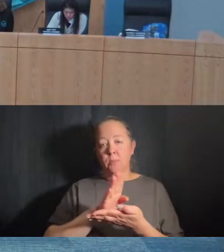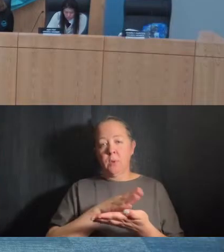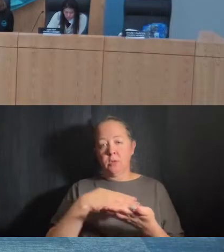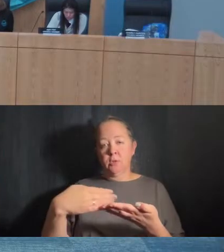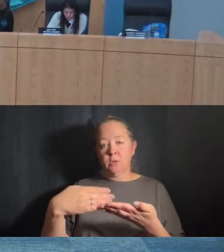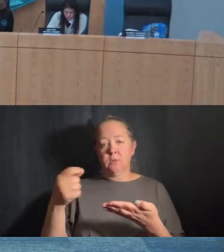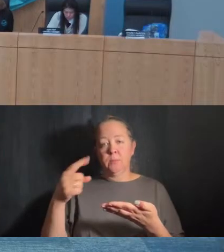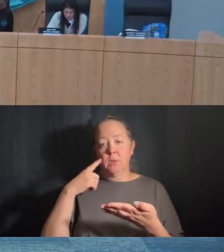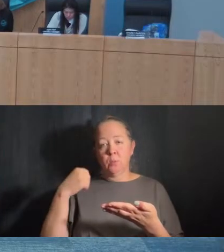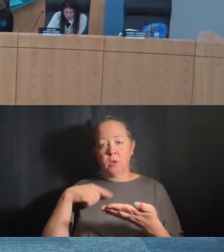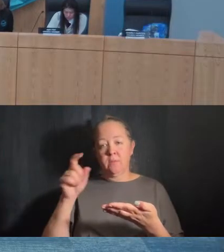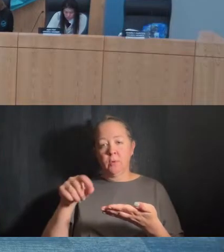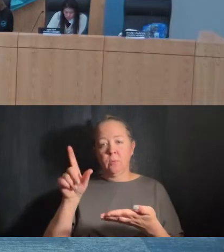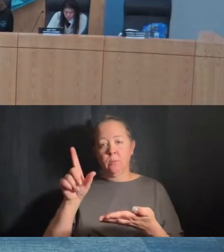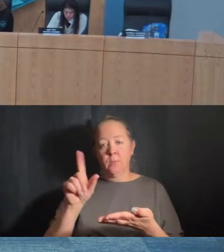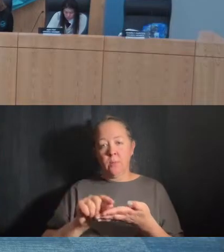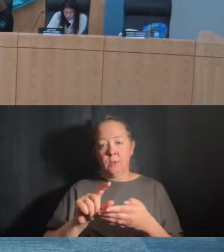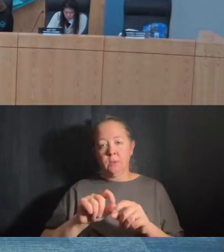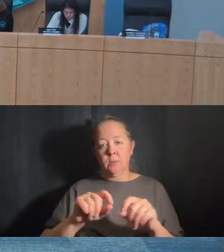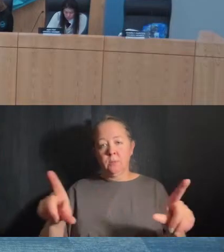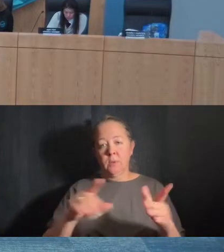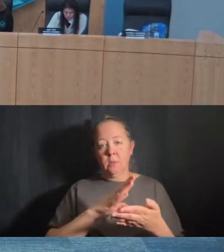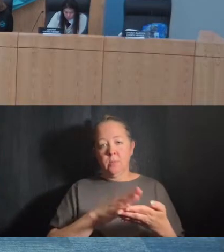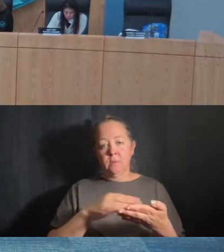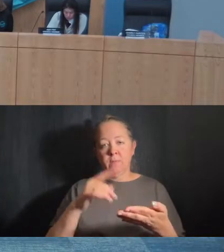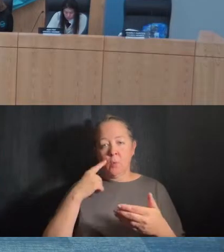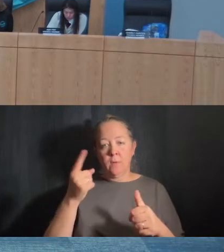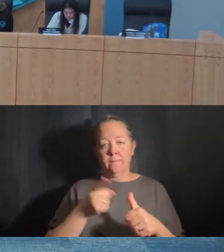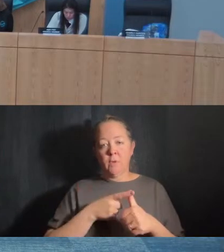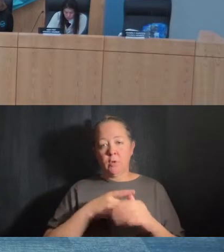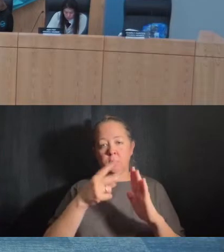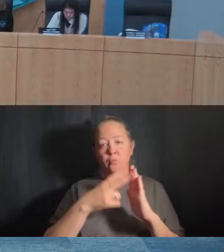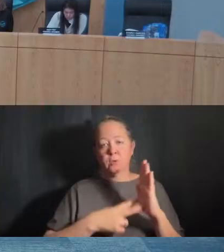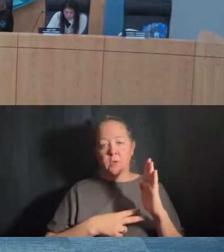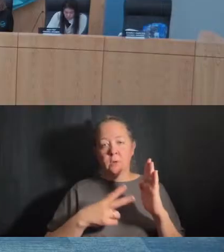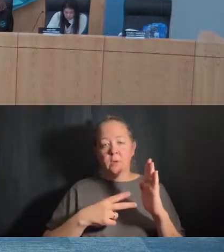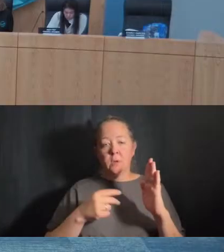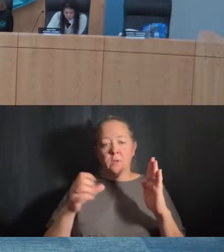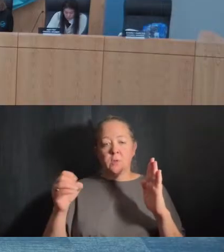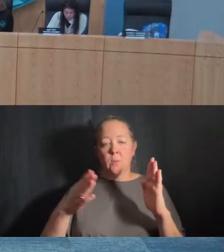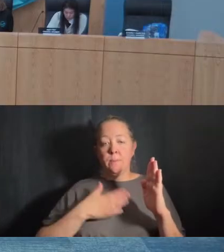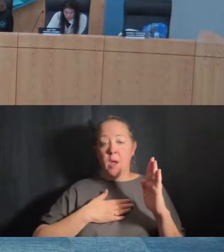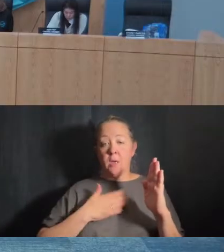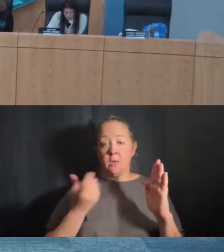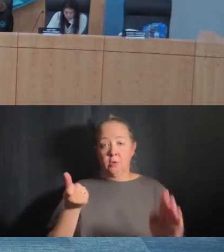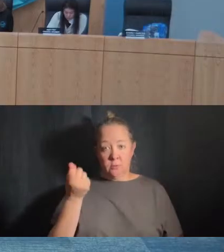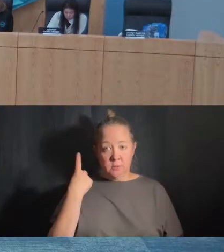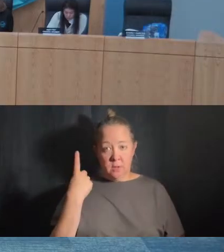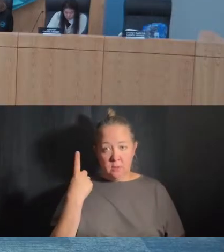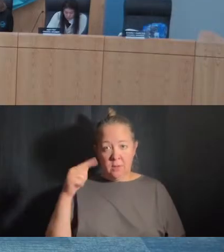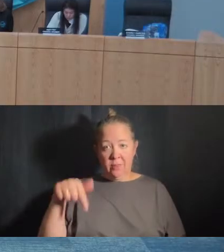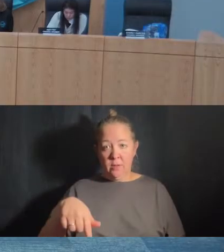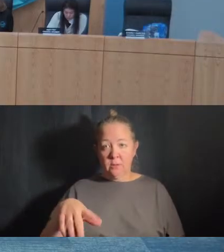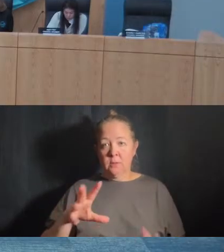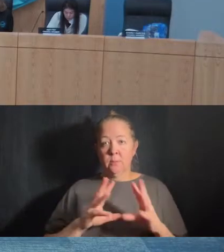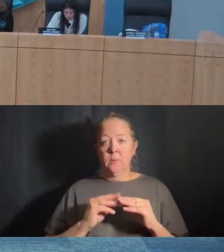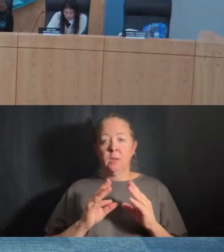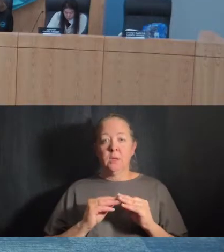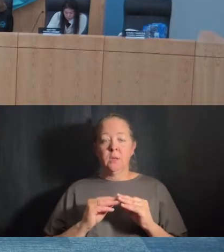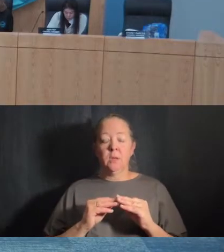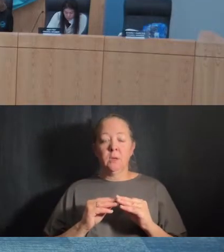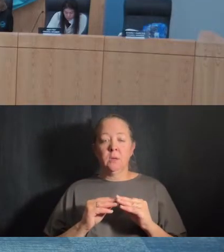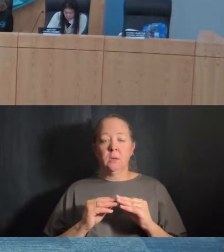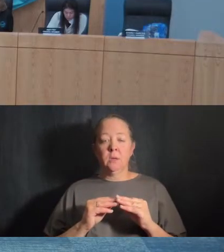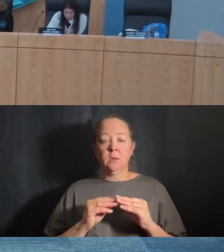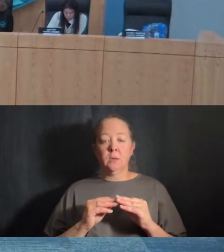reader, and that budget needs to have a tax rate. So my understanding was this meeting is so that we can do